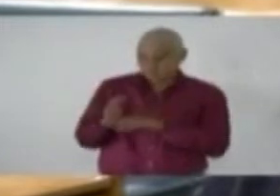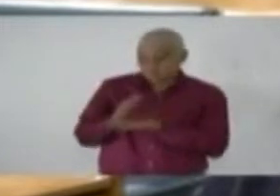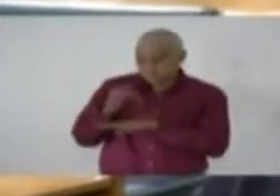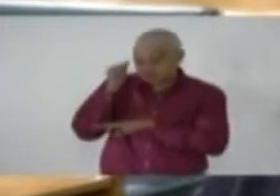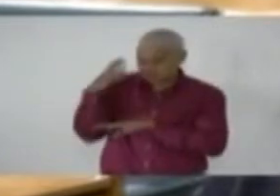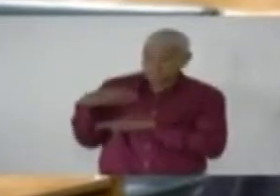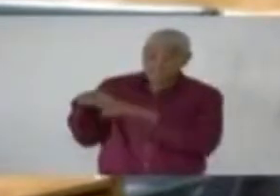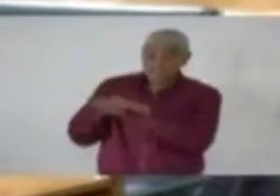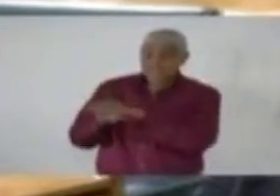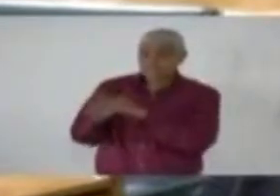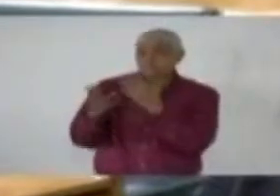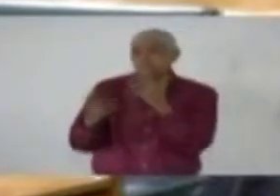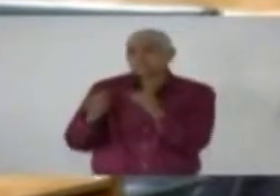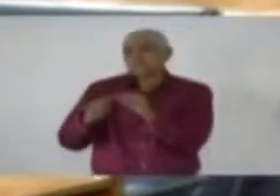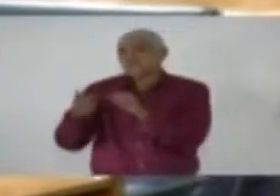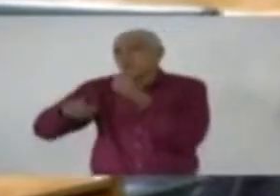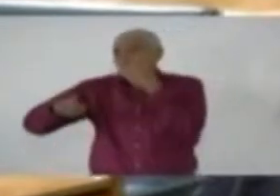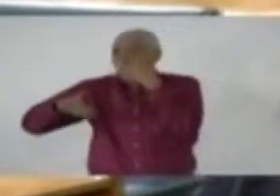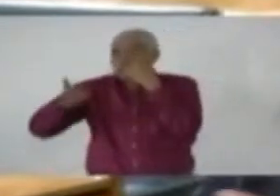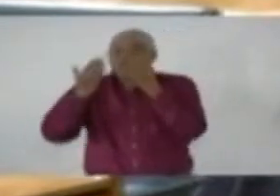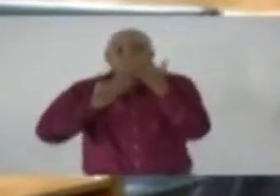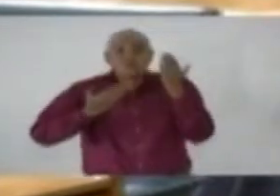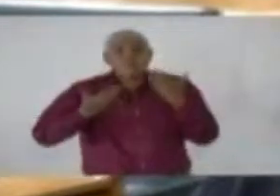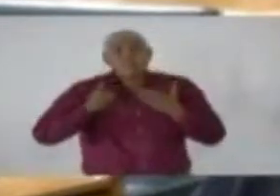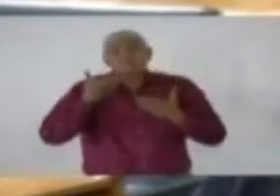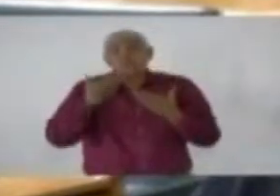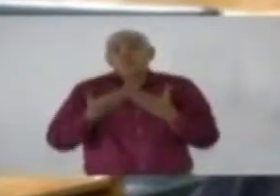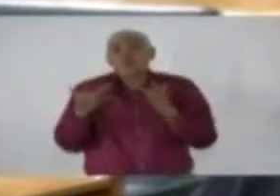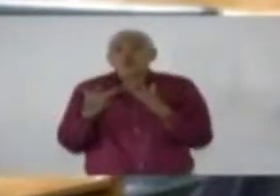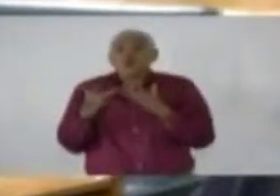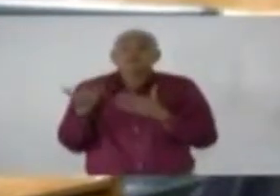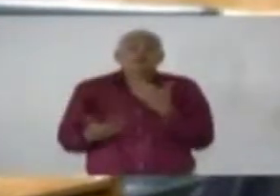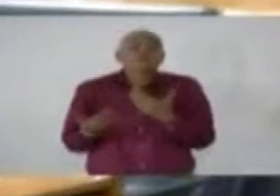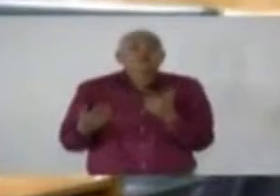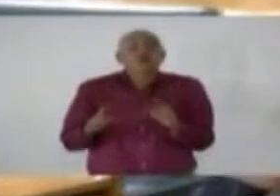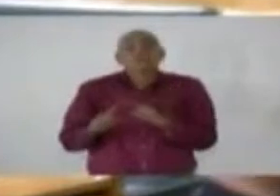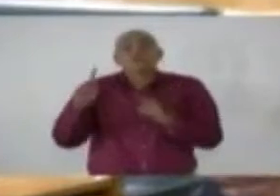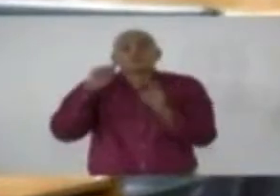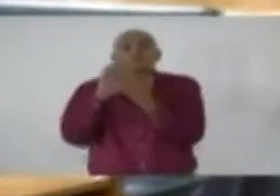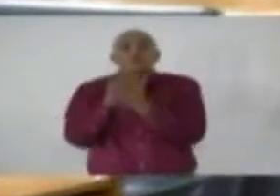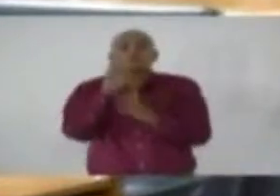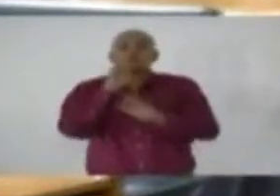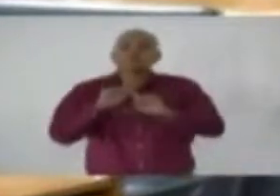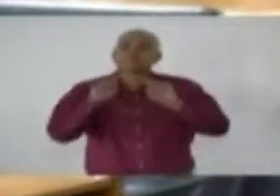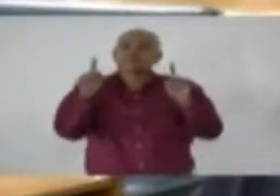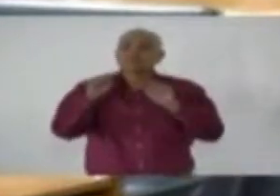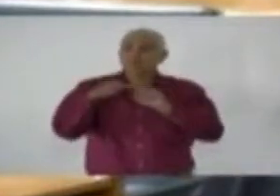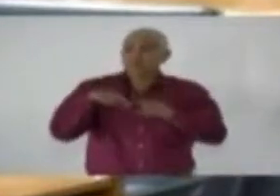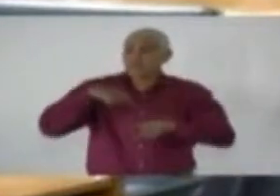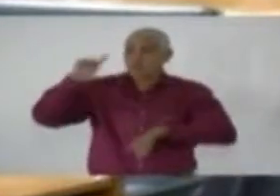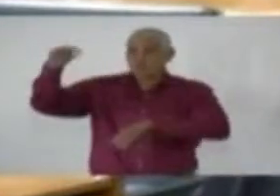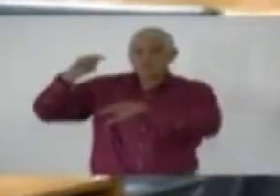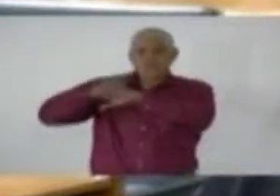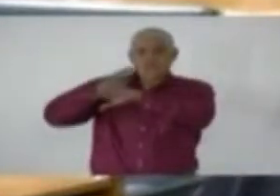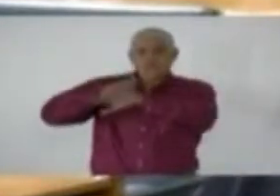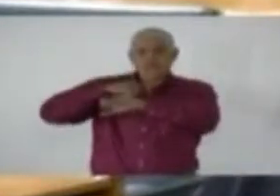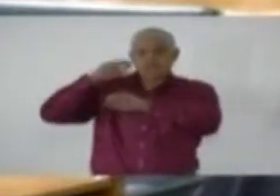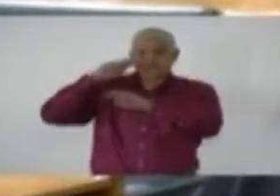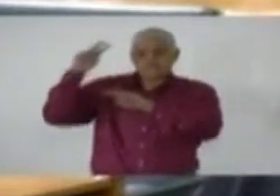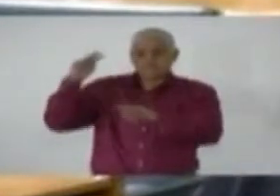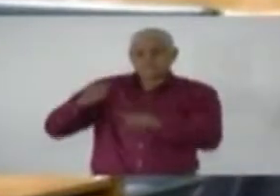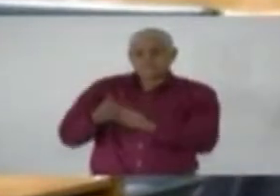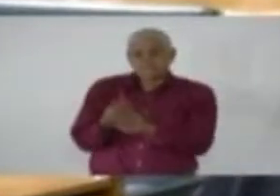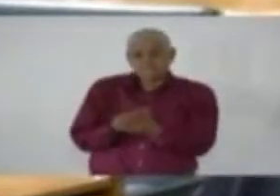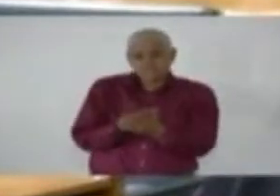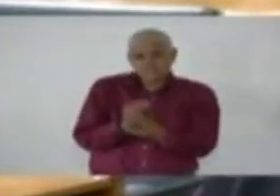get in. They might start on their own. Some of them have very good contacts. But believe me, it's very different when I go to Guyana and I can see the